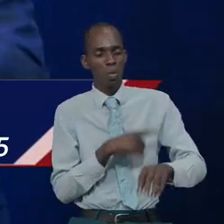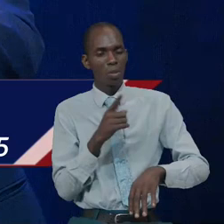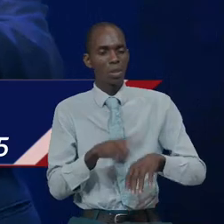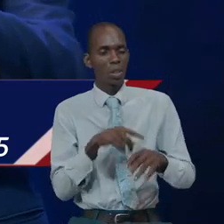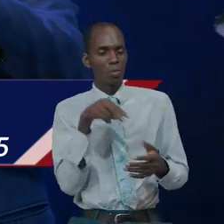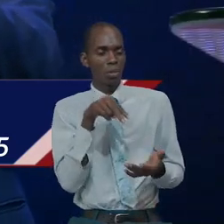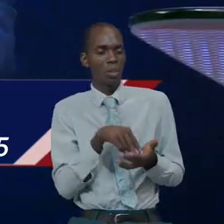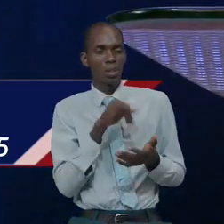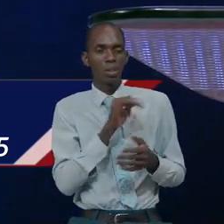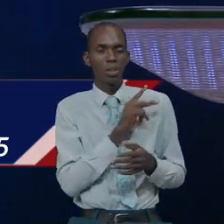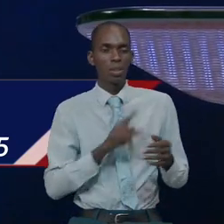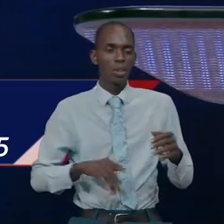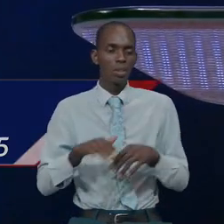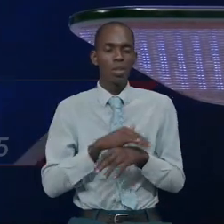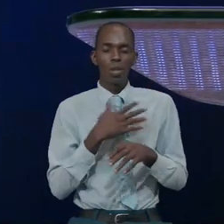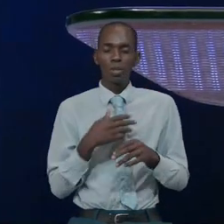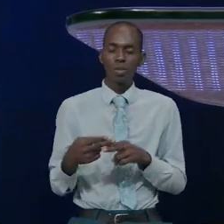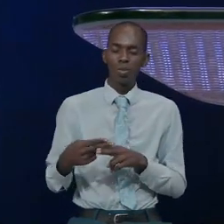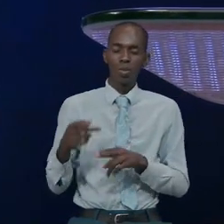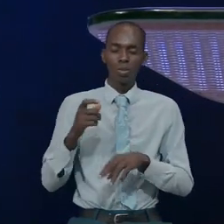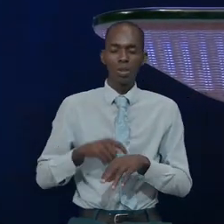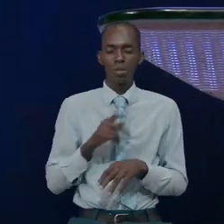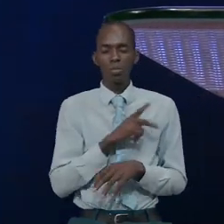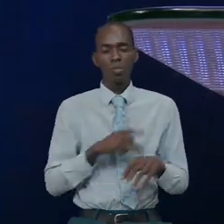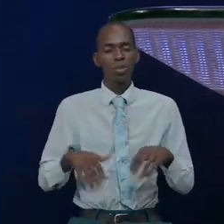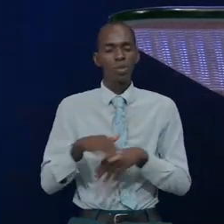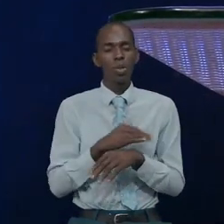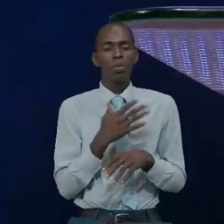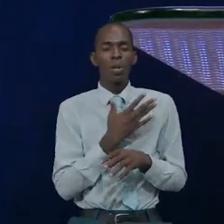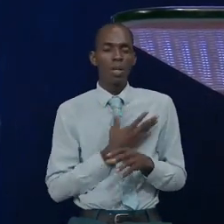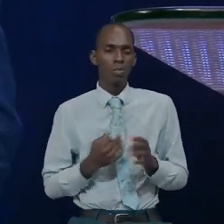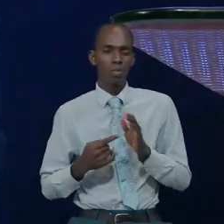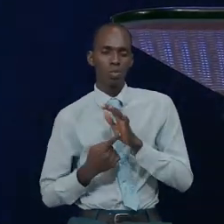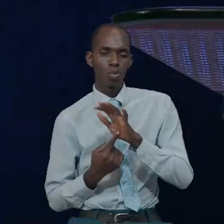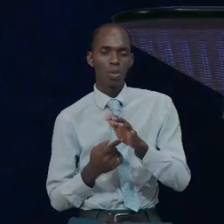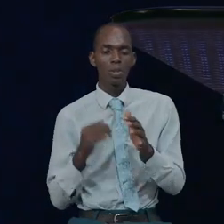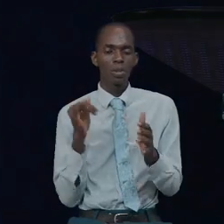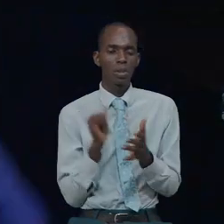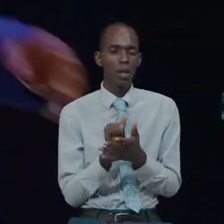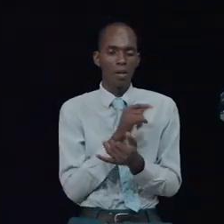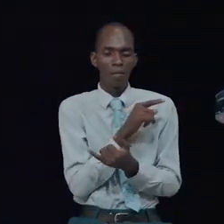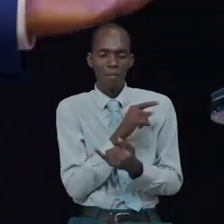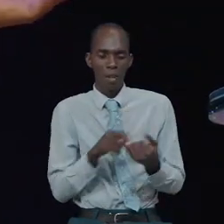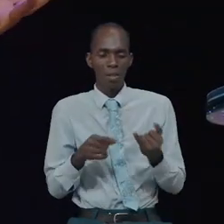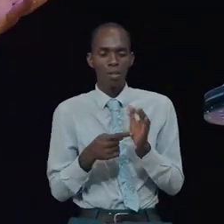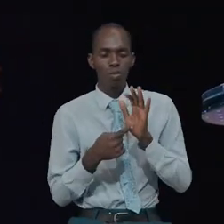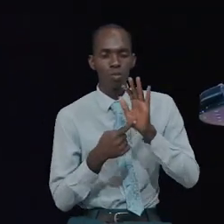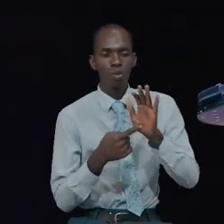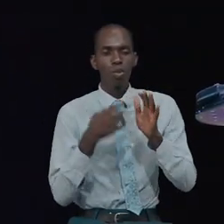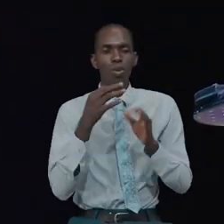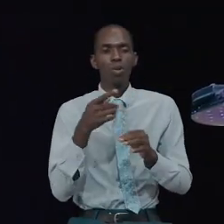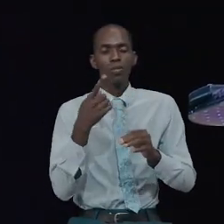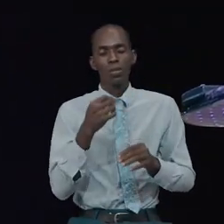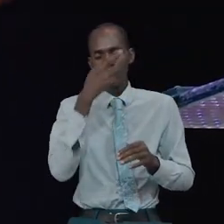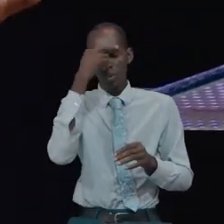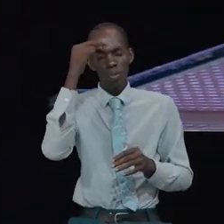just came, and the 10 toes of the final demonstration of the Roman Empire, all the kingdoms of